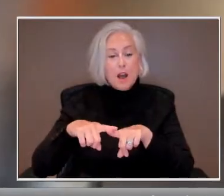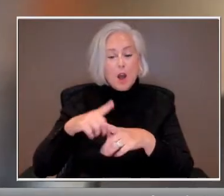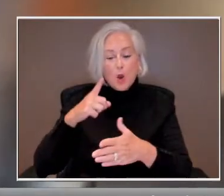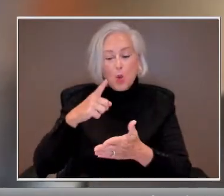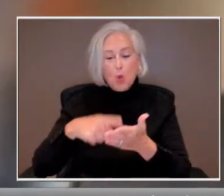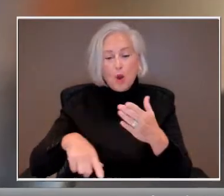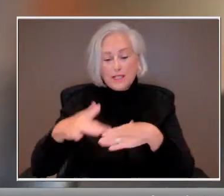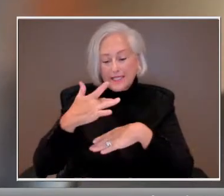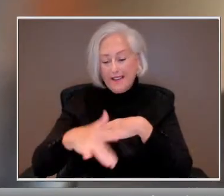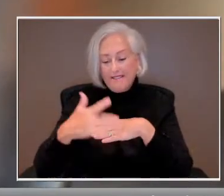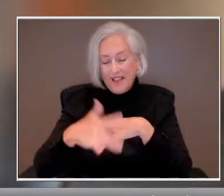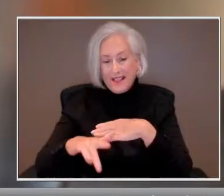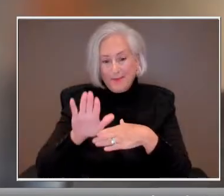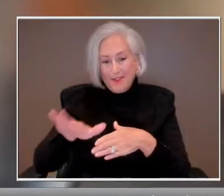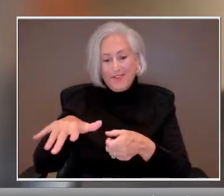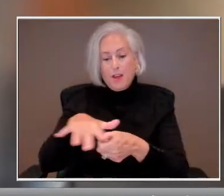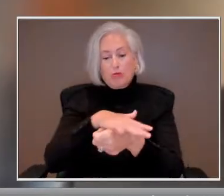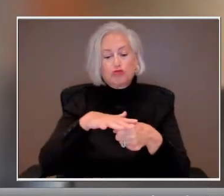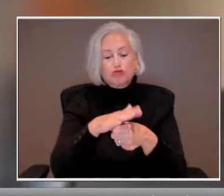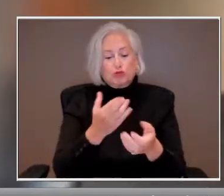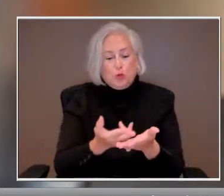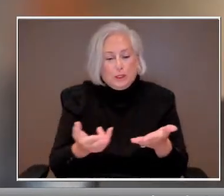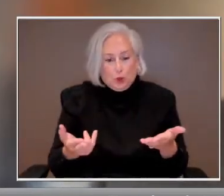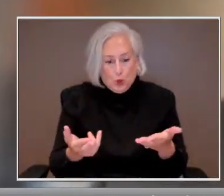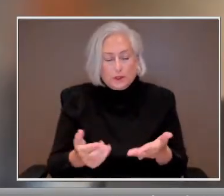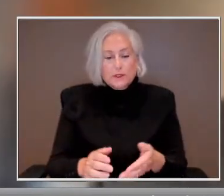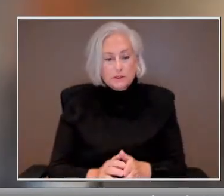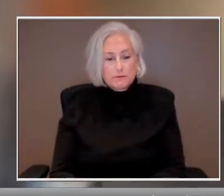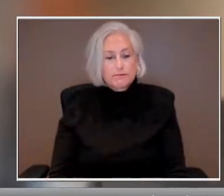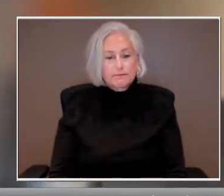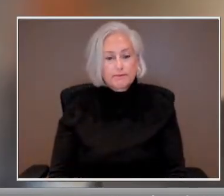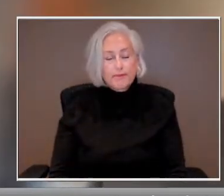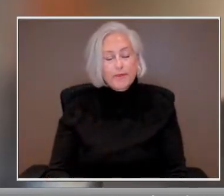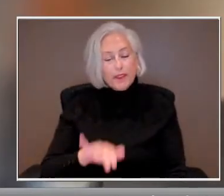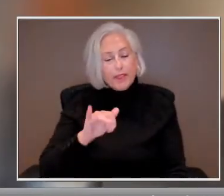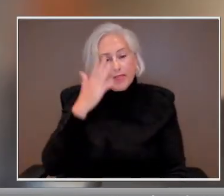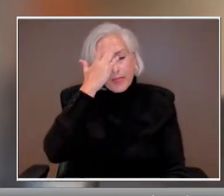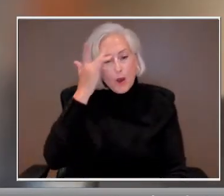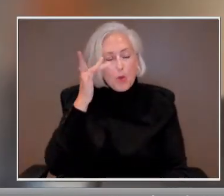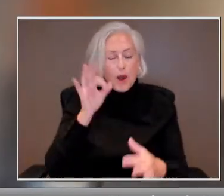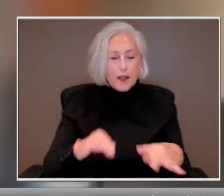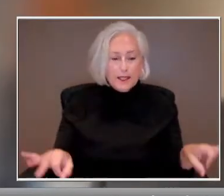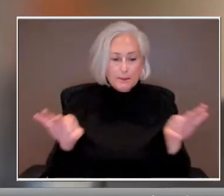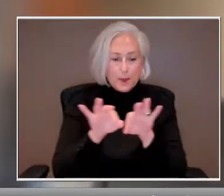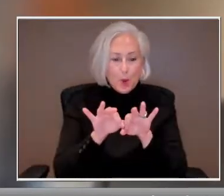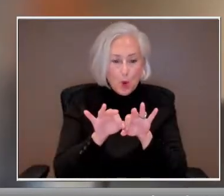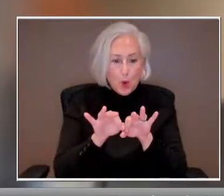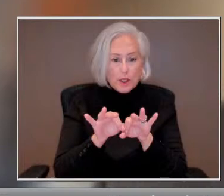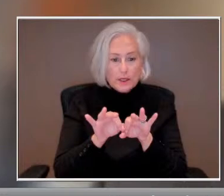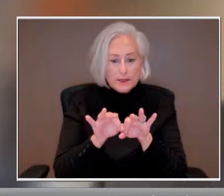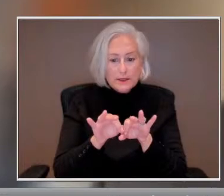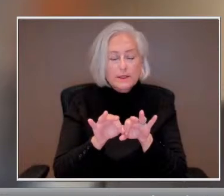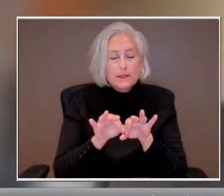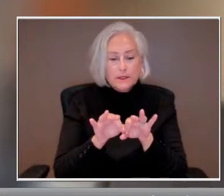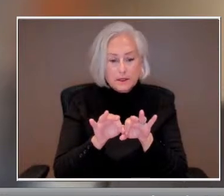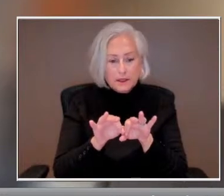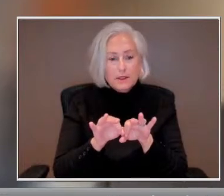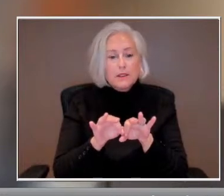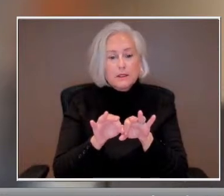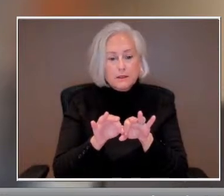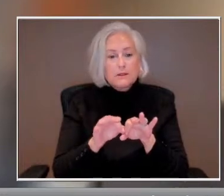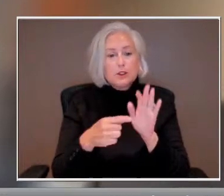with local resources, but I think it shows why the rate of use of